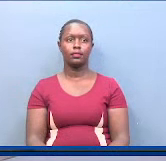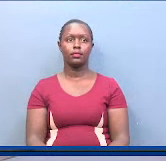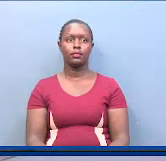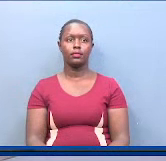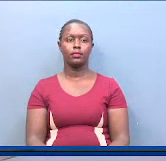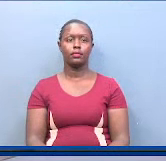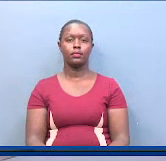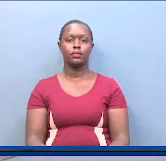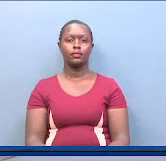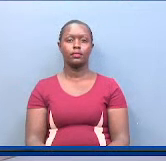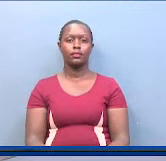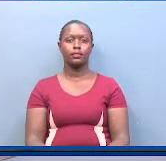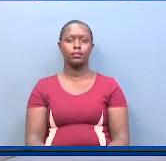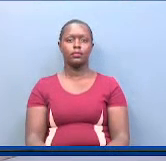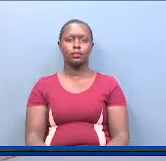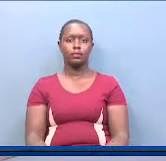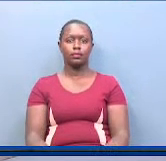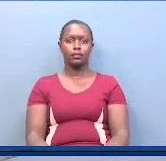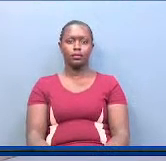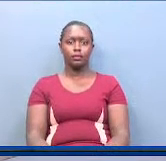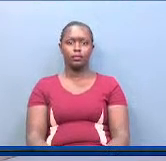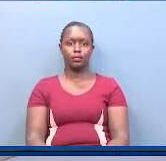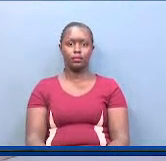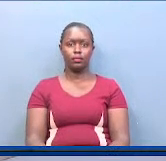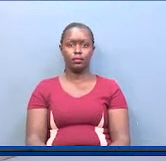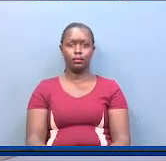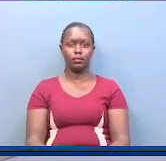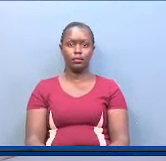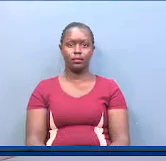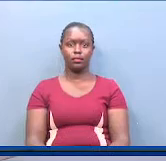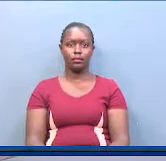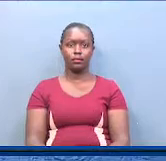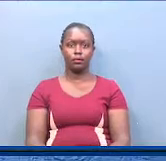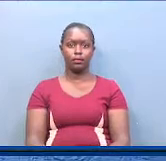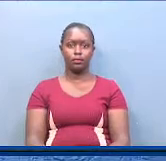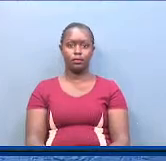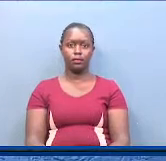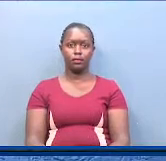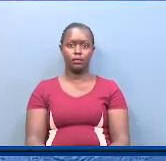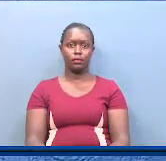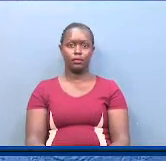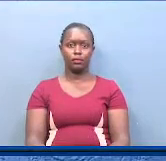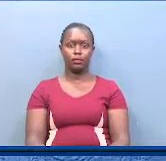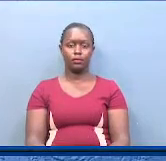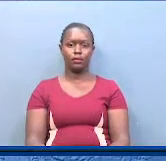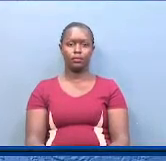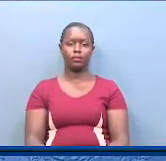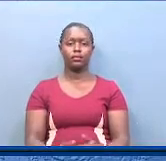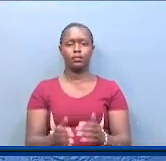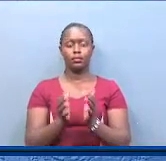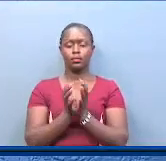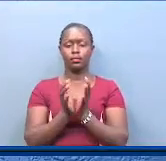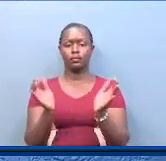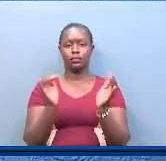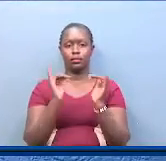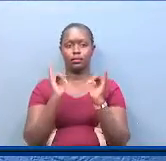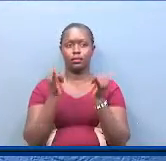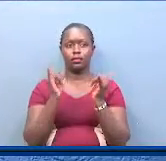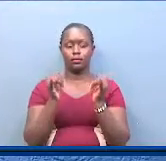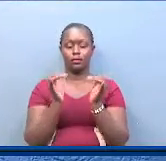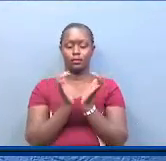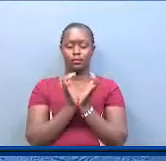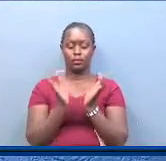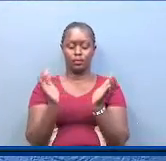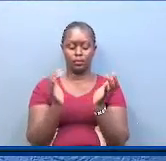we know that he alienated his deputy in the second term. It's public news,